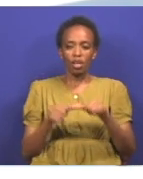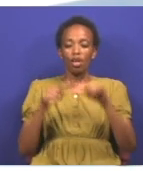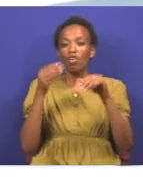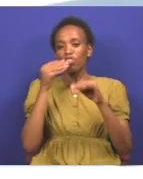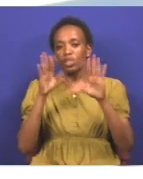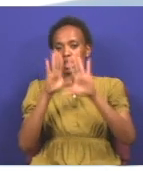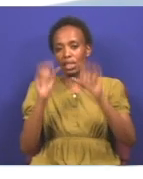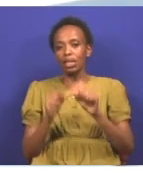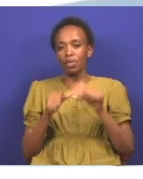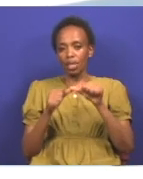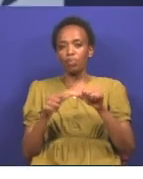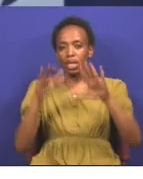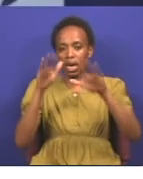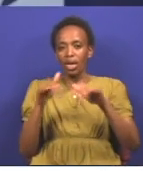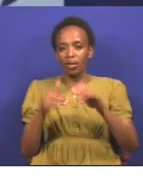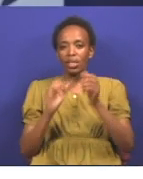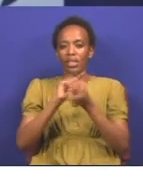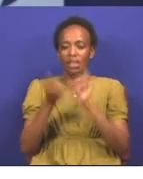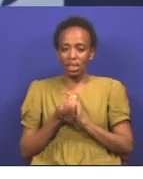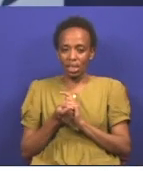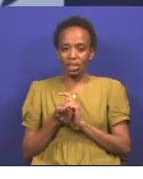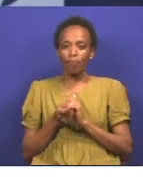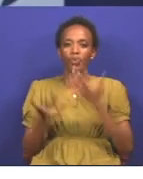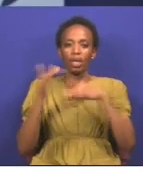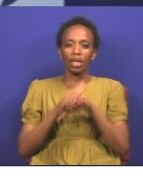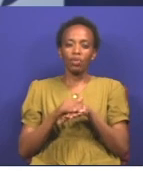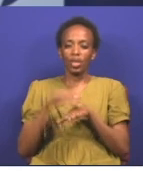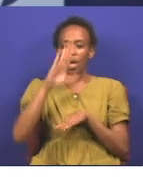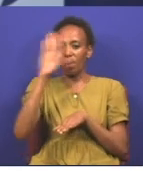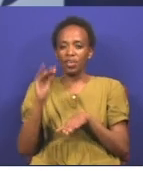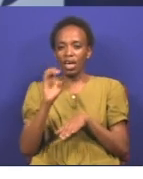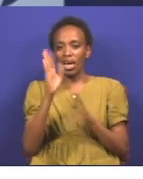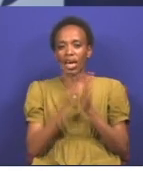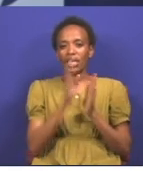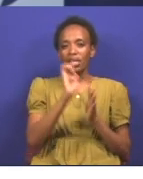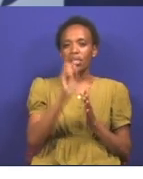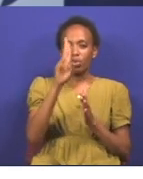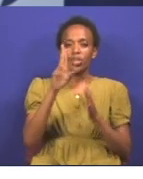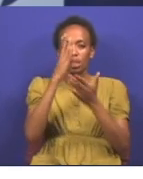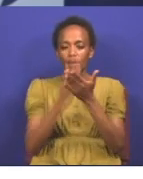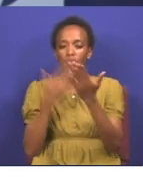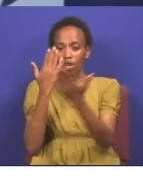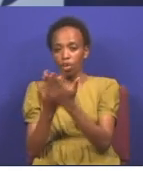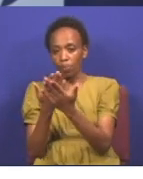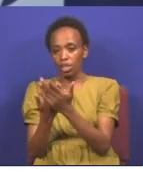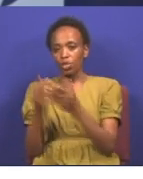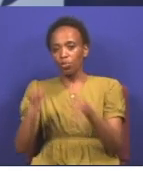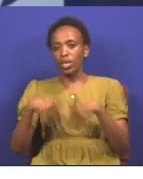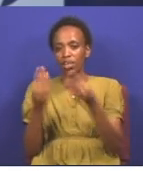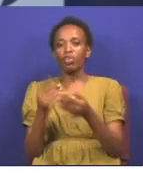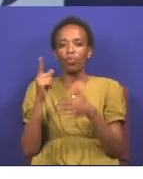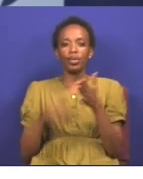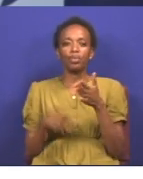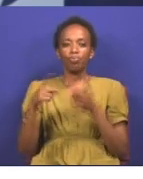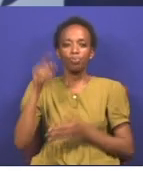and sustainable agri-value chains in line with the Africa-EU partnership. Some of the recommendations that we are giving is that we